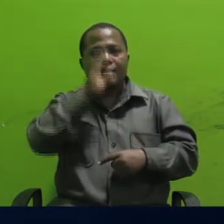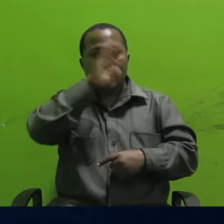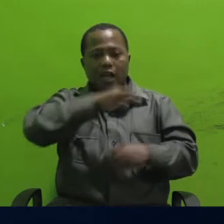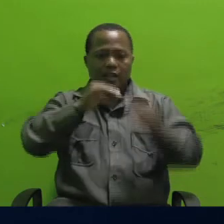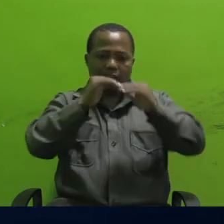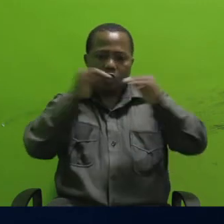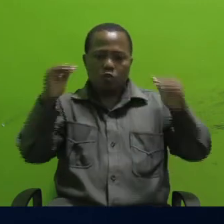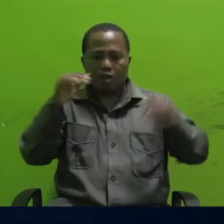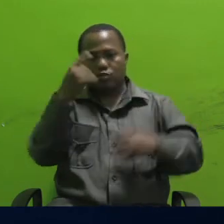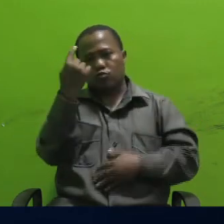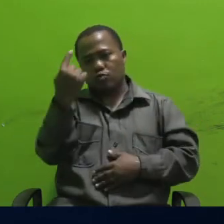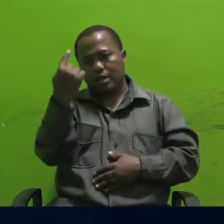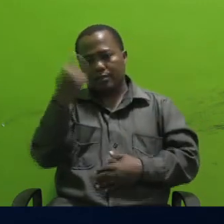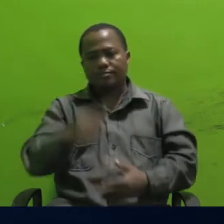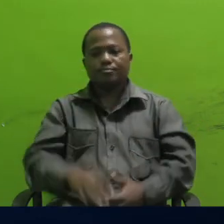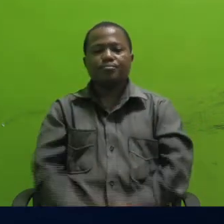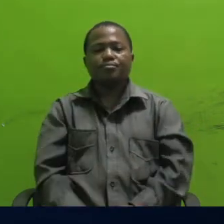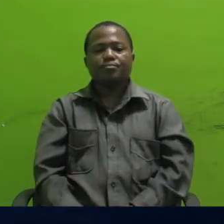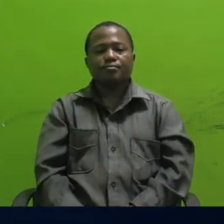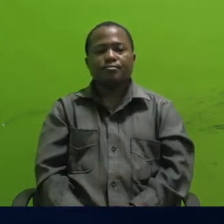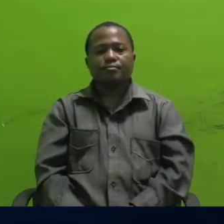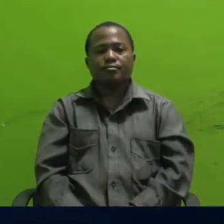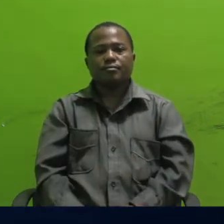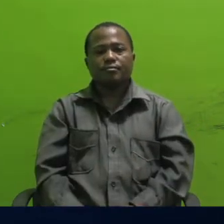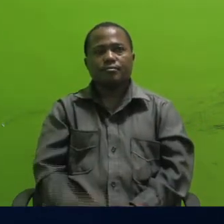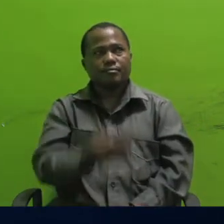always equal to 1.